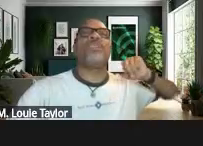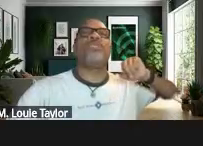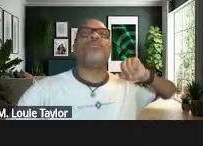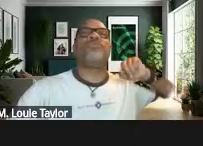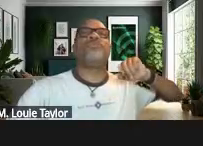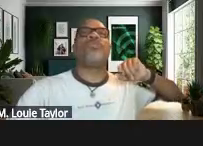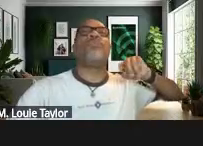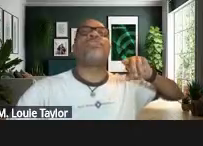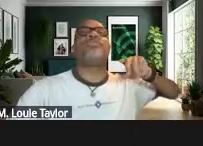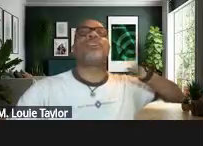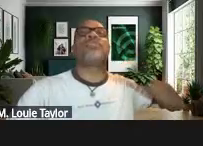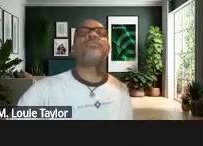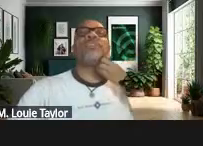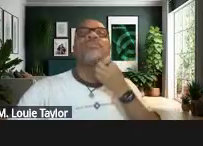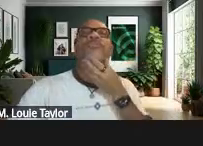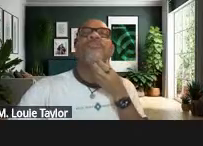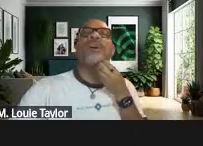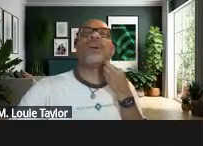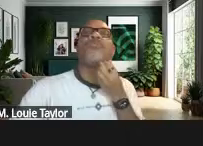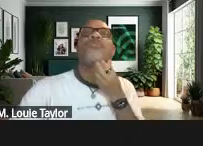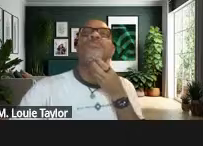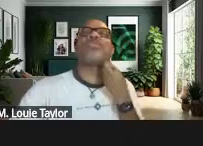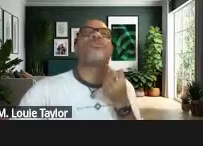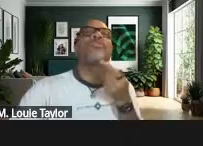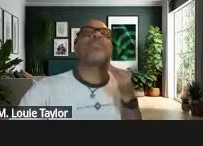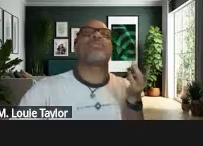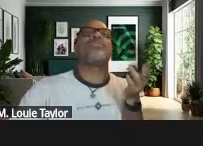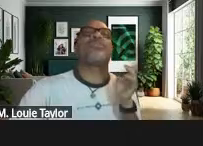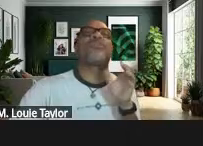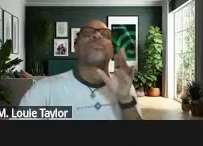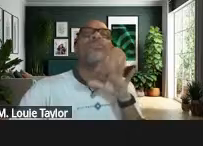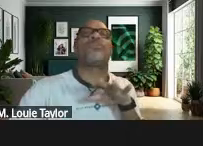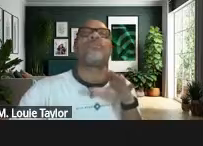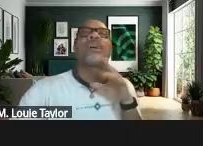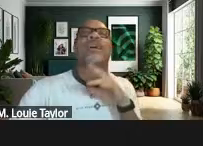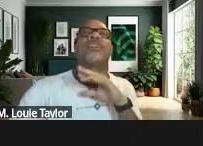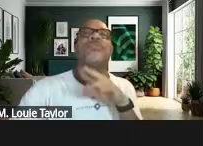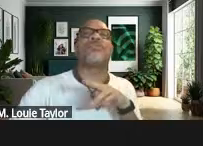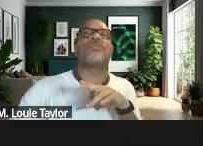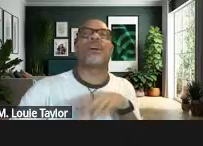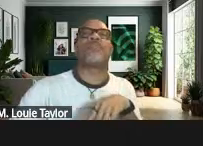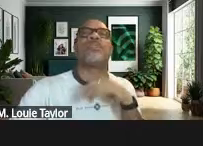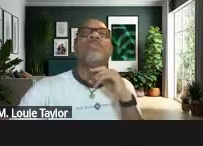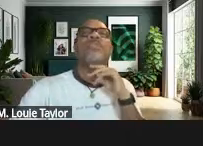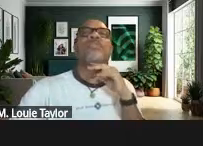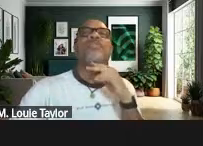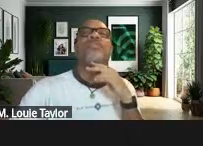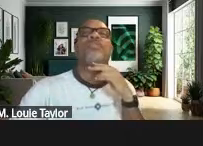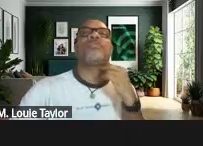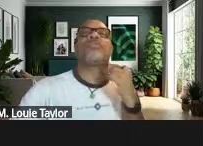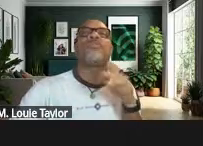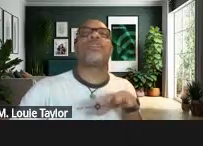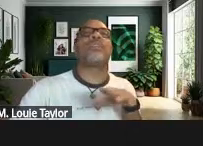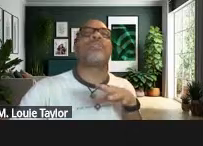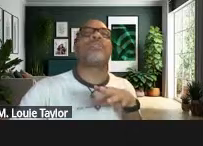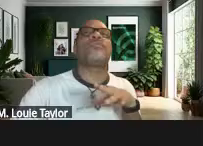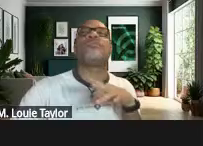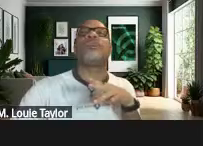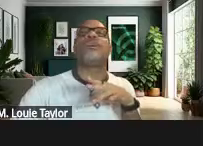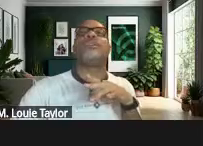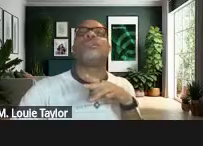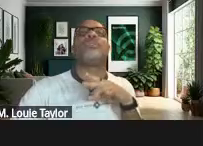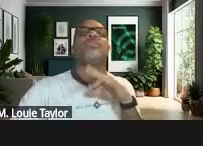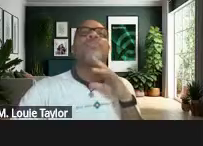When do you think you can place your order by? Once you place your order, I'll send you a quick tutorial about how to use the drops so you're ready to